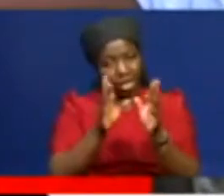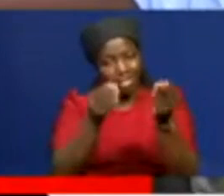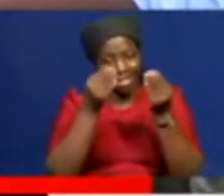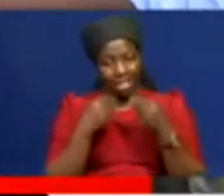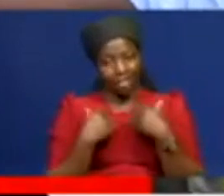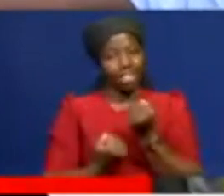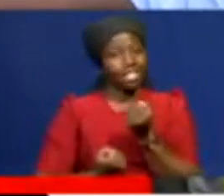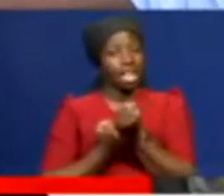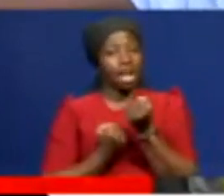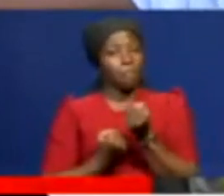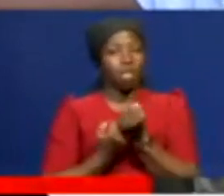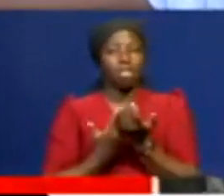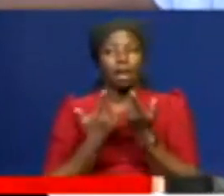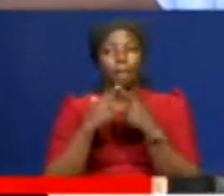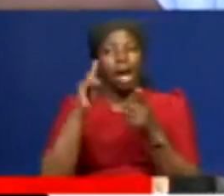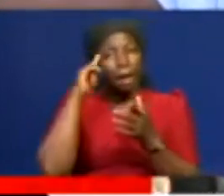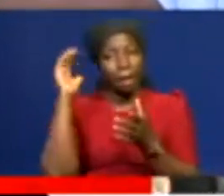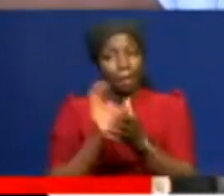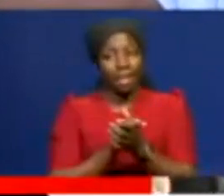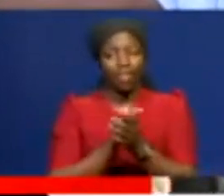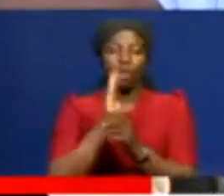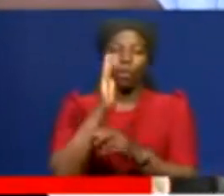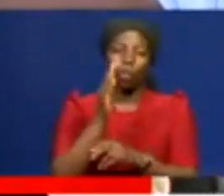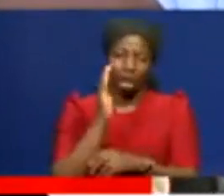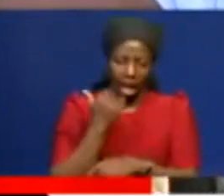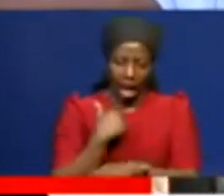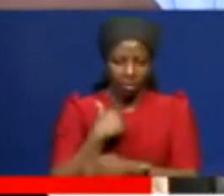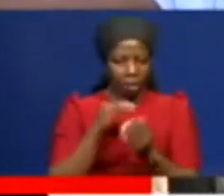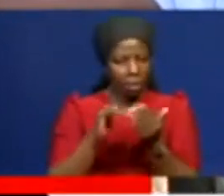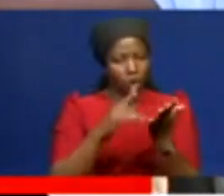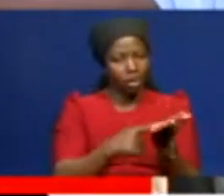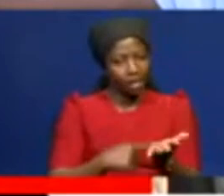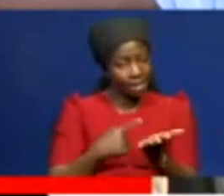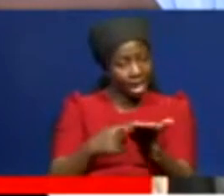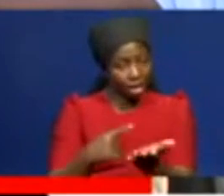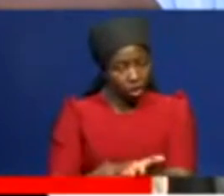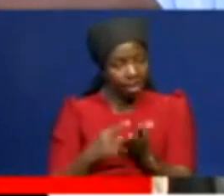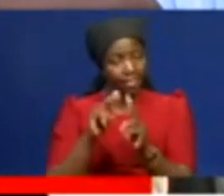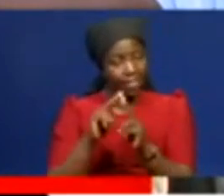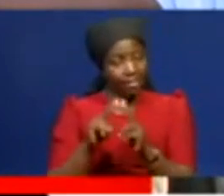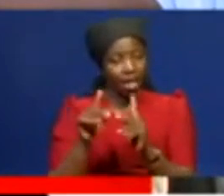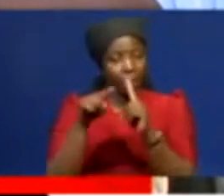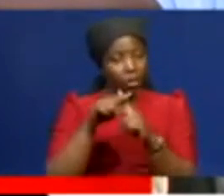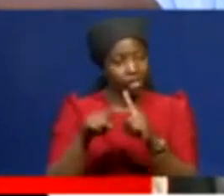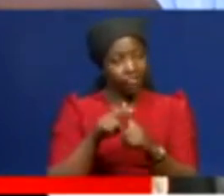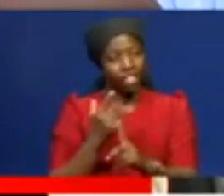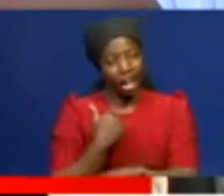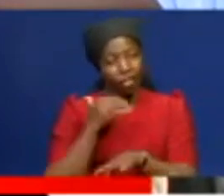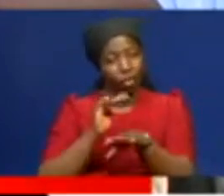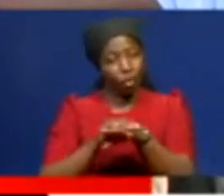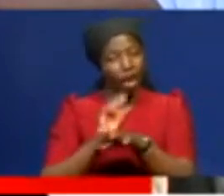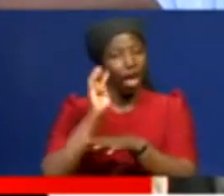kind, but I believe there is more that will come on table. Okay. So it is very positive. They have the goodwill for the